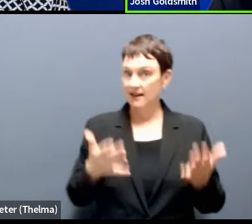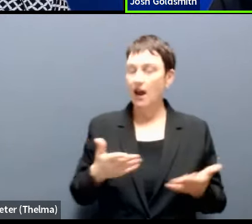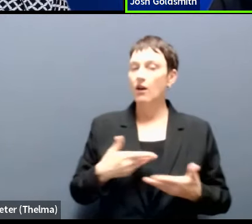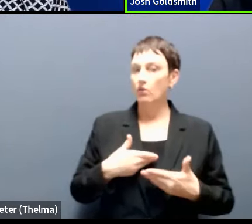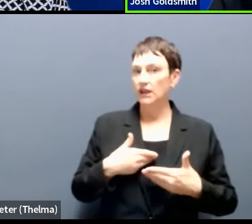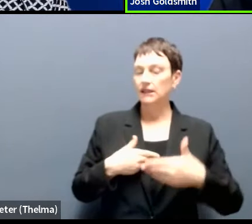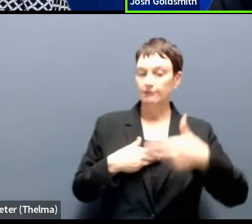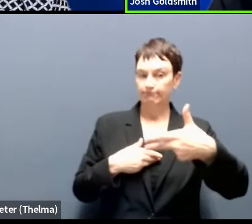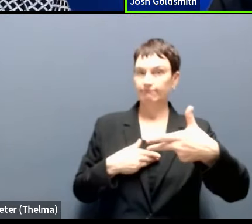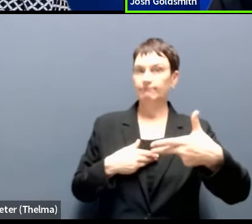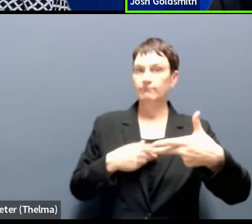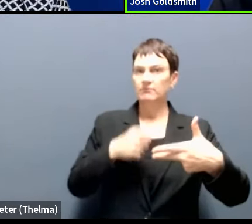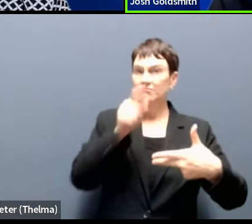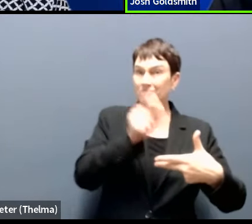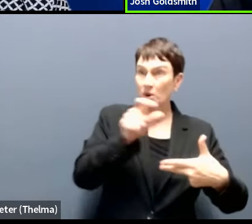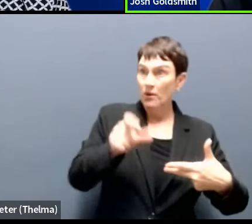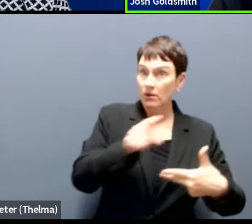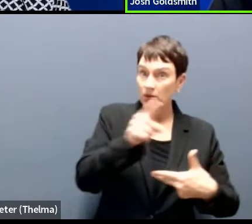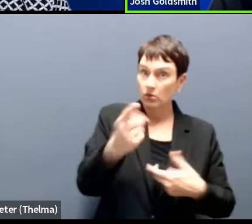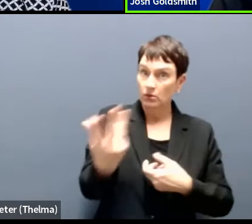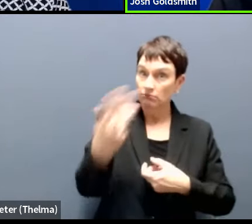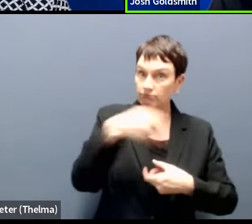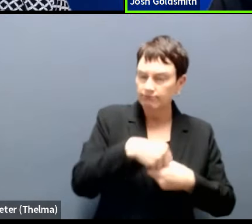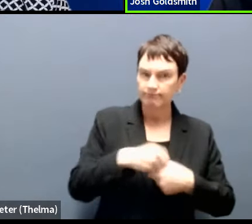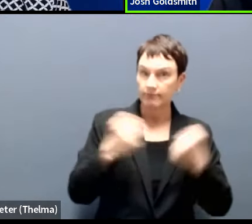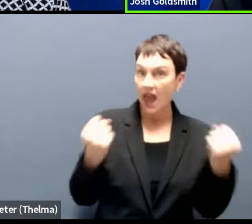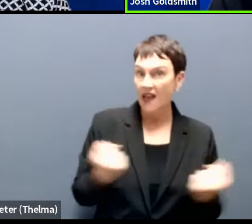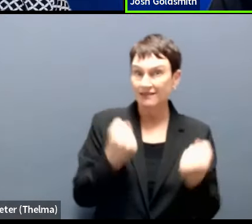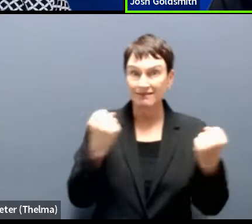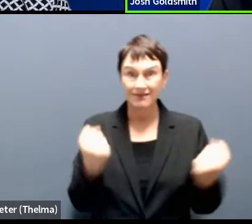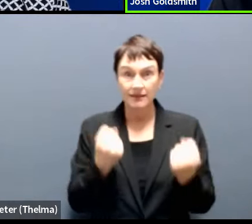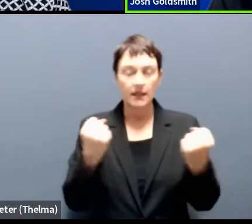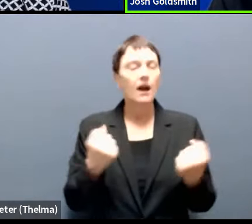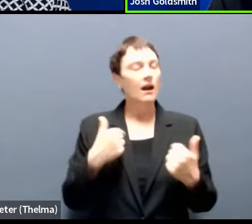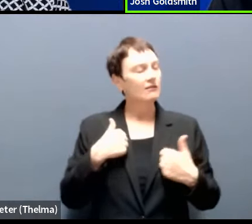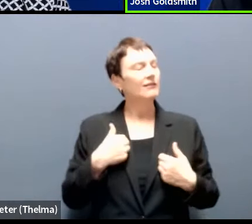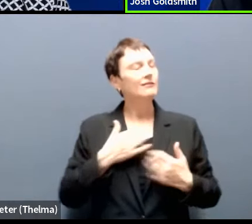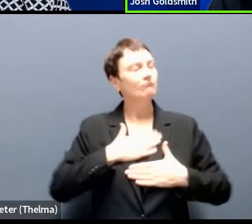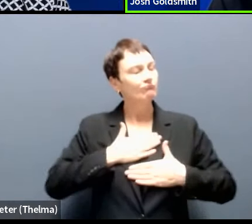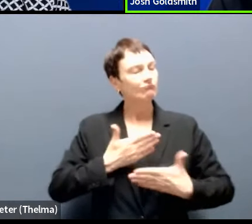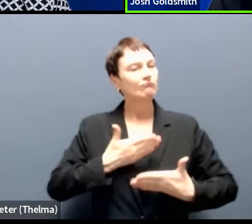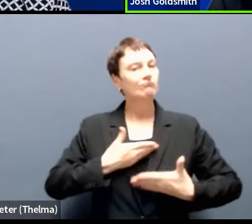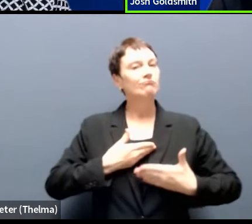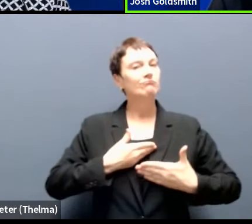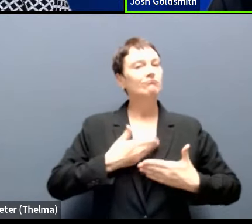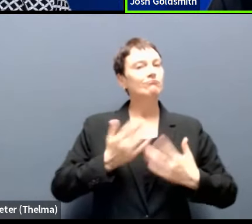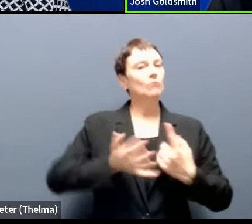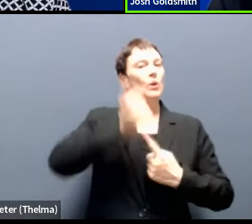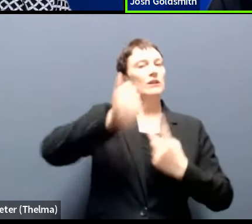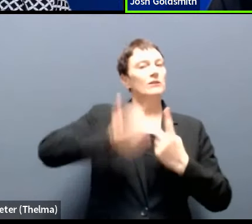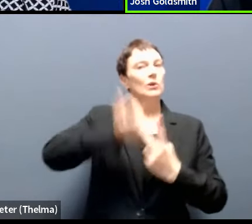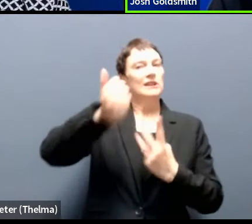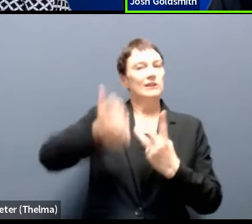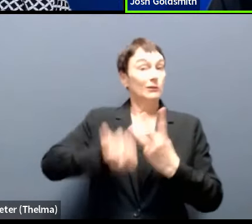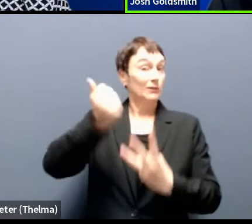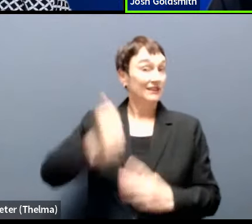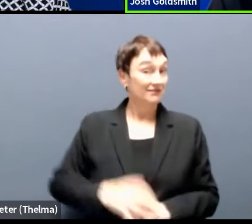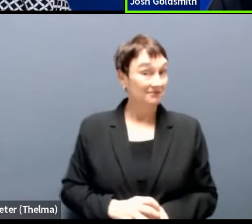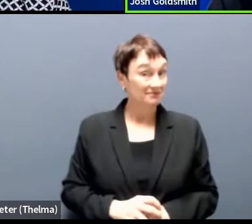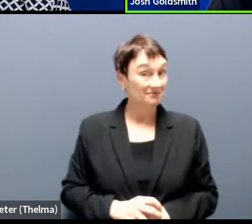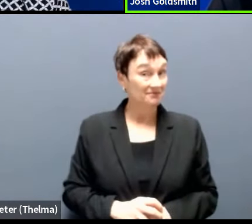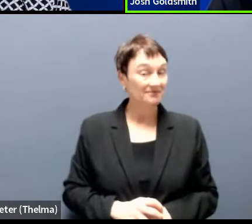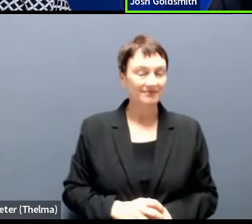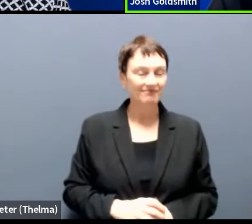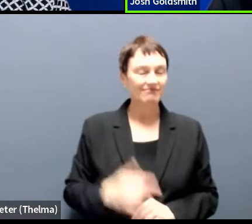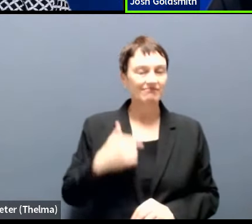active and engaged, and the link will be posted in the community for that. And I'll also go ahead and post